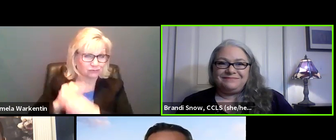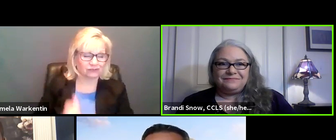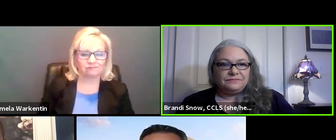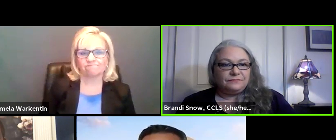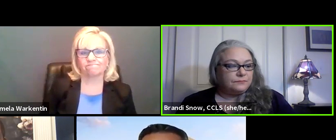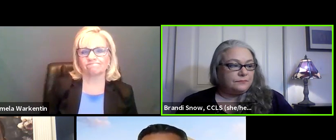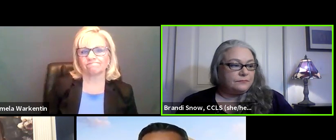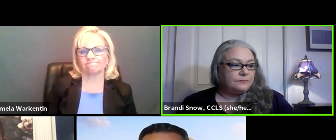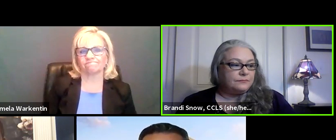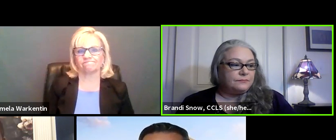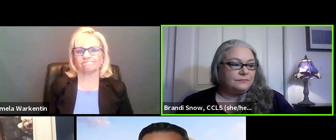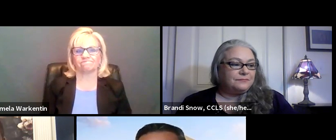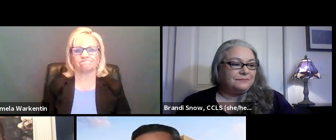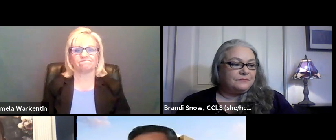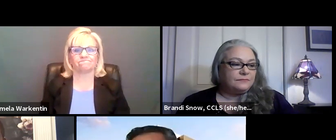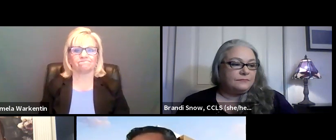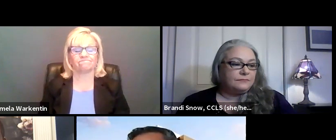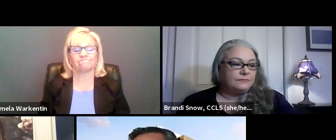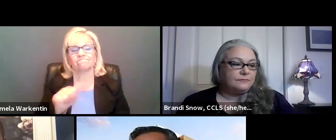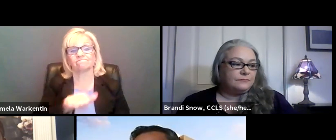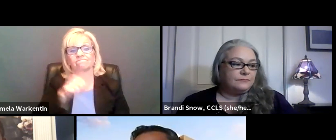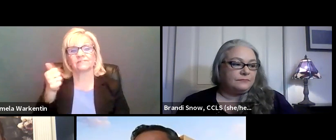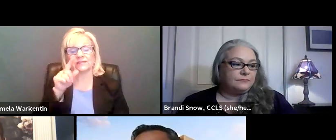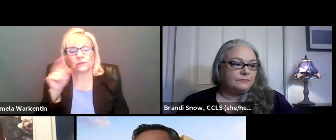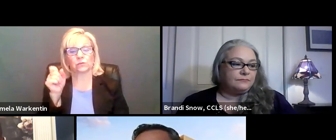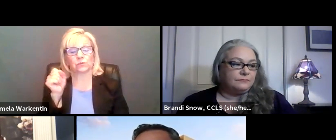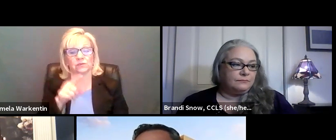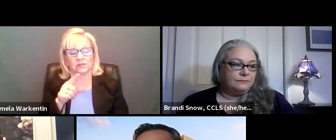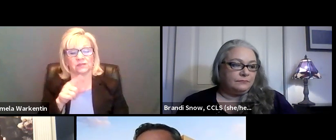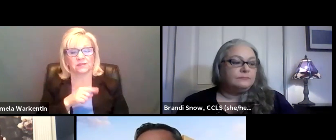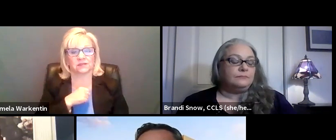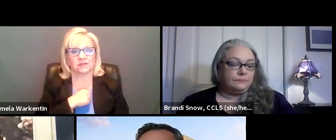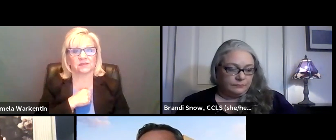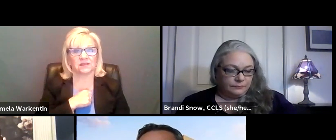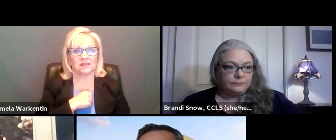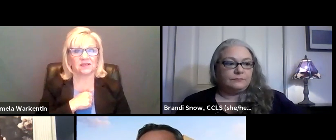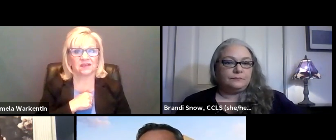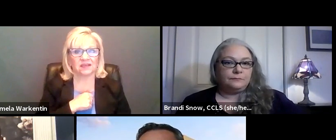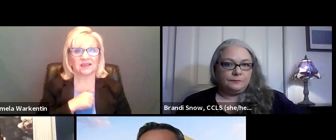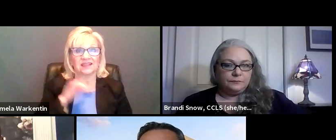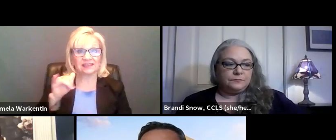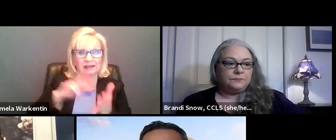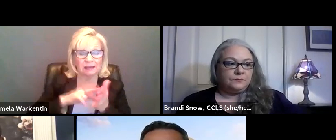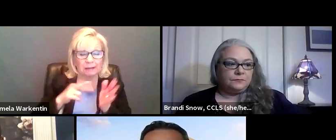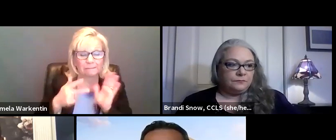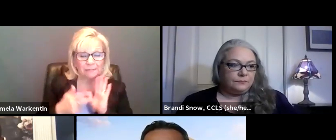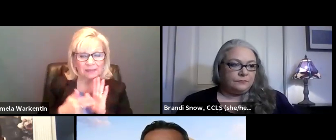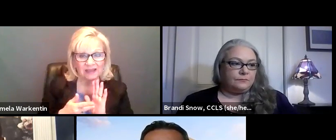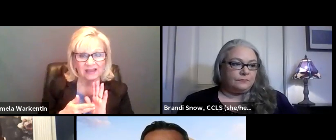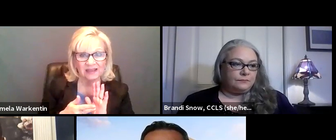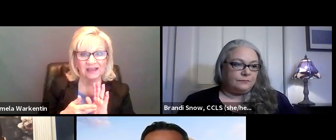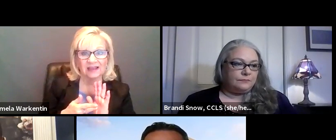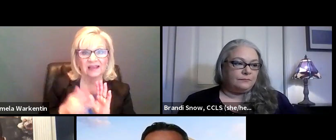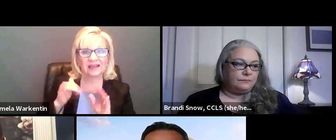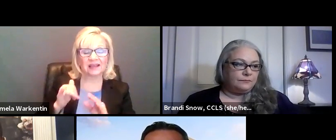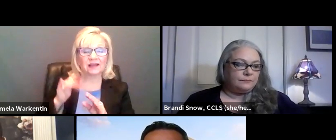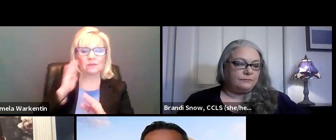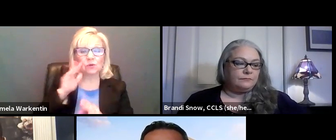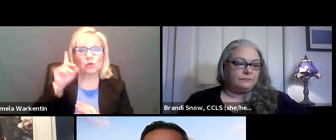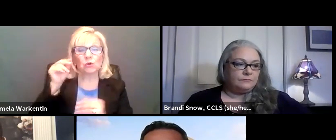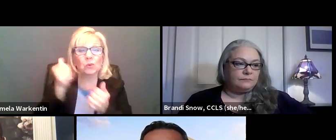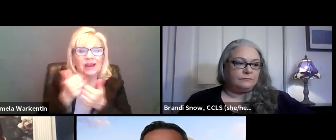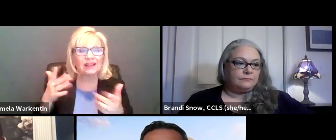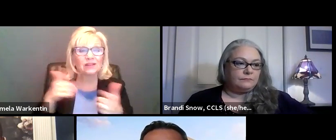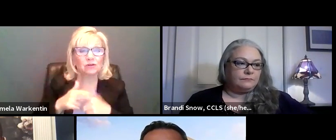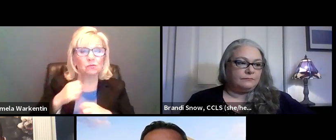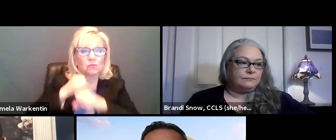Great. The next question is, my lease is month to month. Does this mean that none of the laws are going to do anything to protect me if